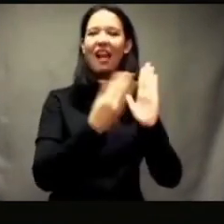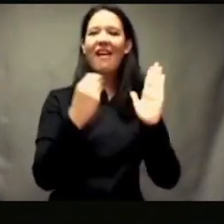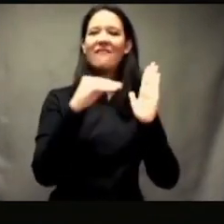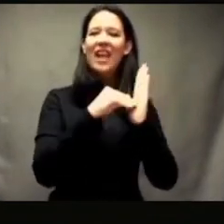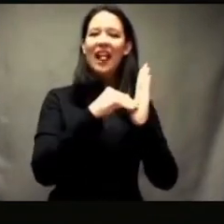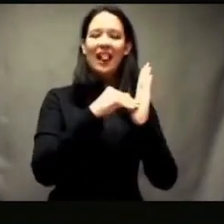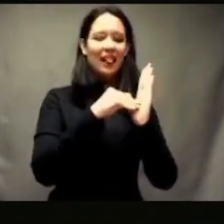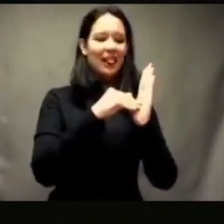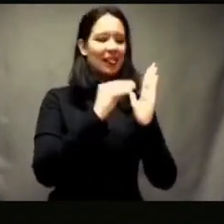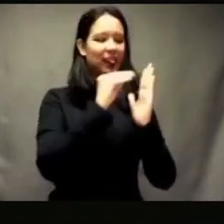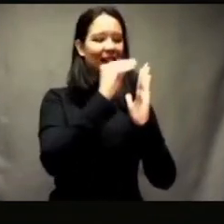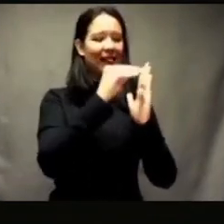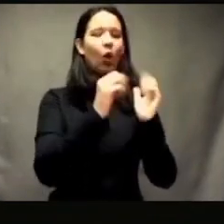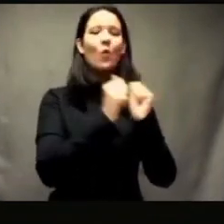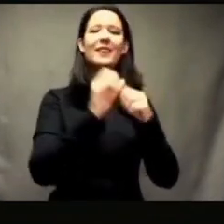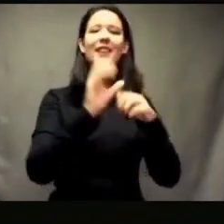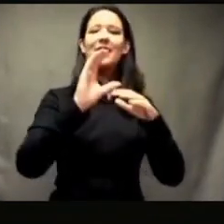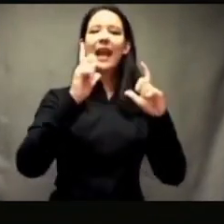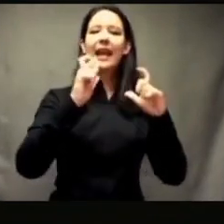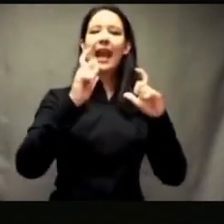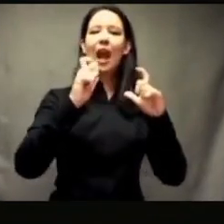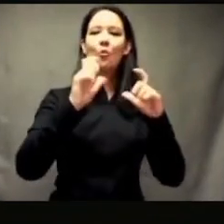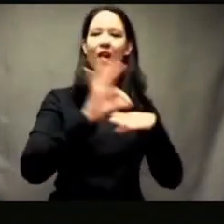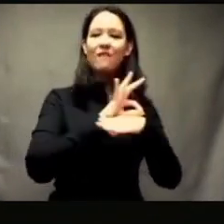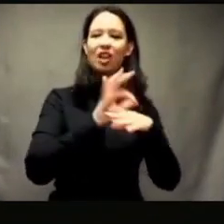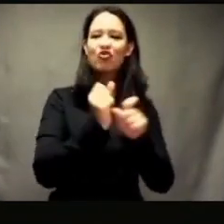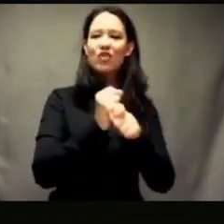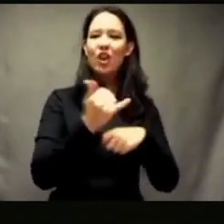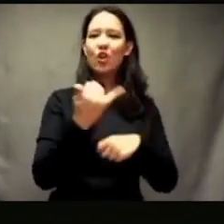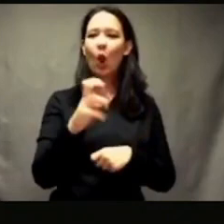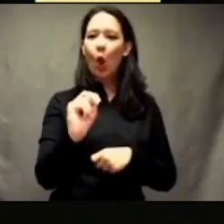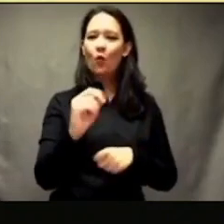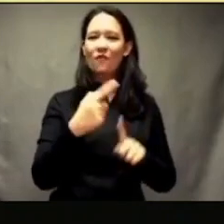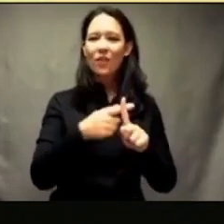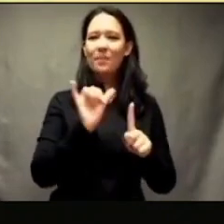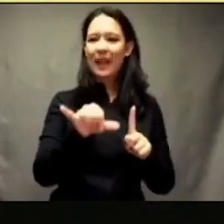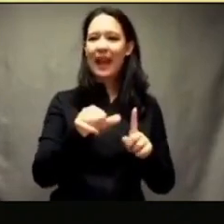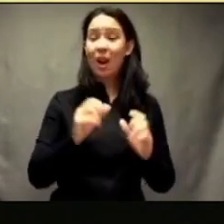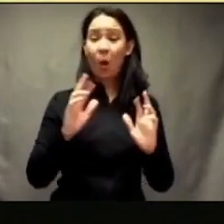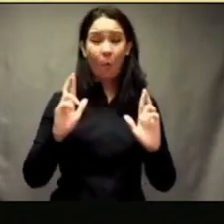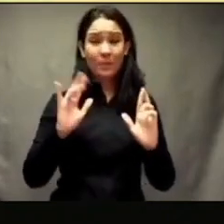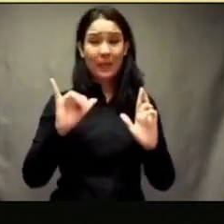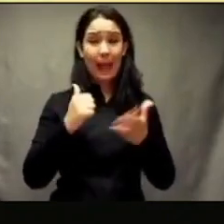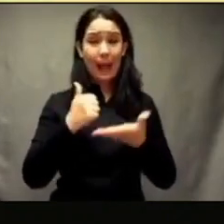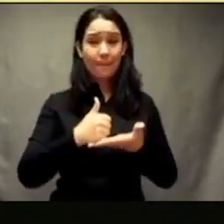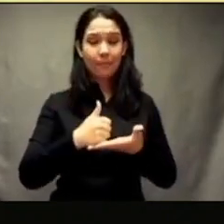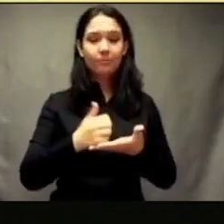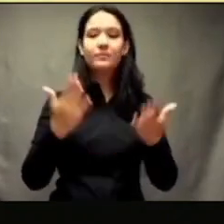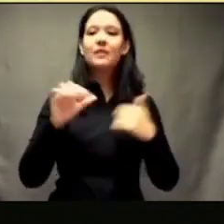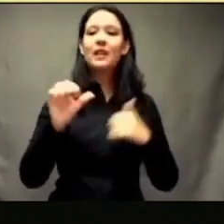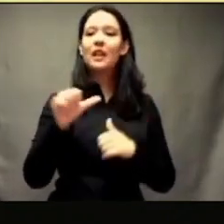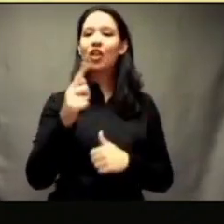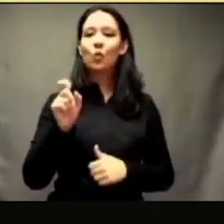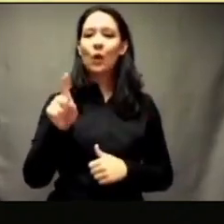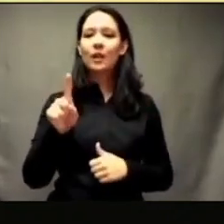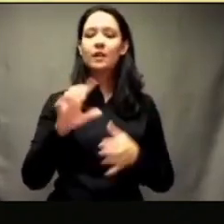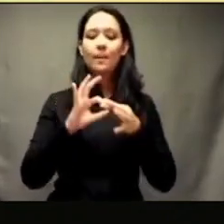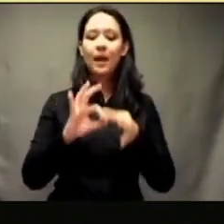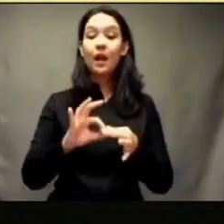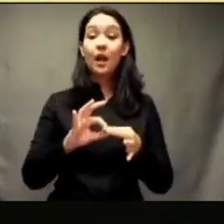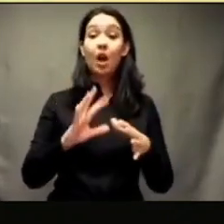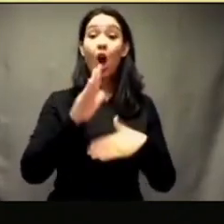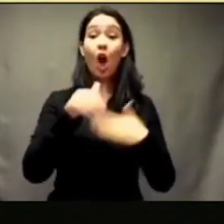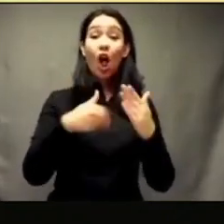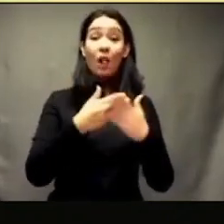areas with the camera function, so you can kind of create your own from that. I hope that helps. I saw a question about, will the links, all the